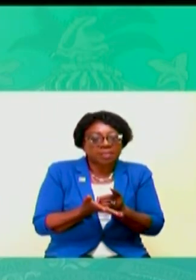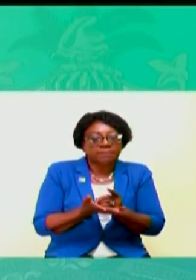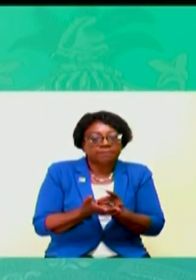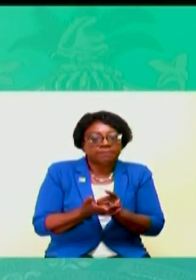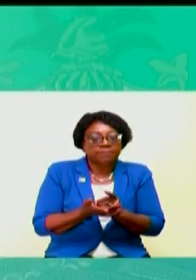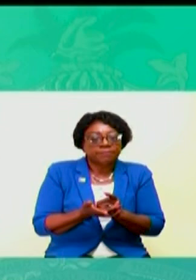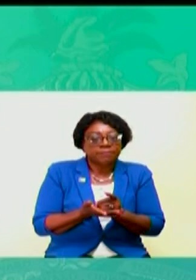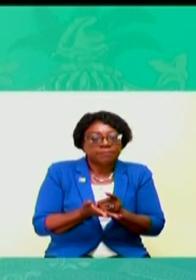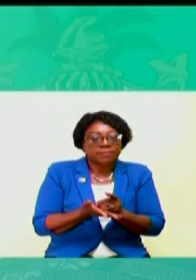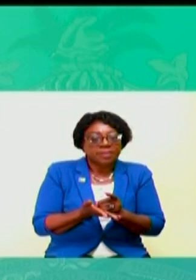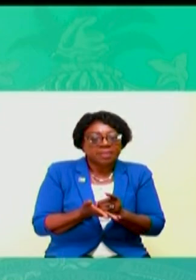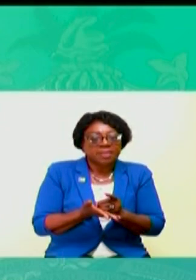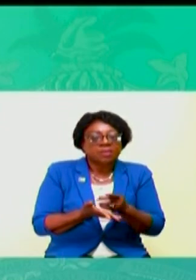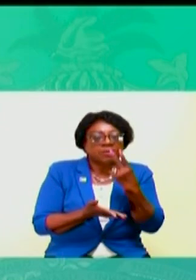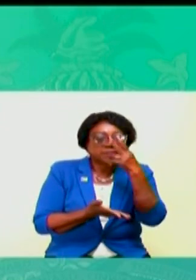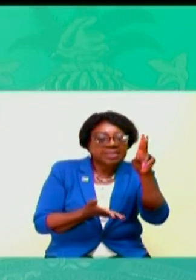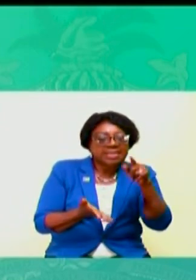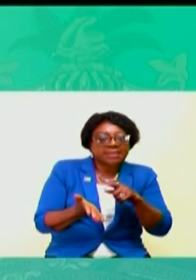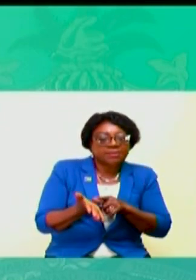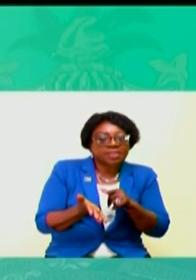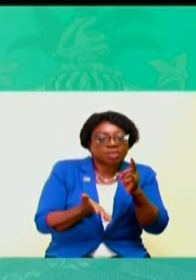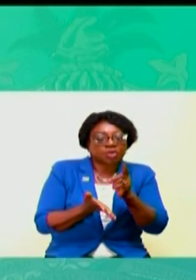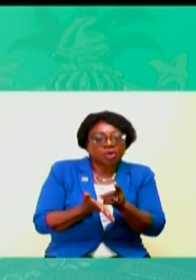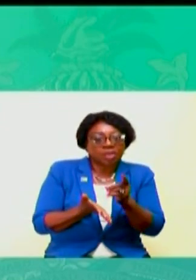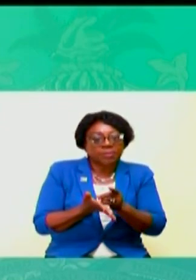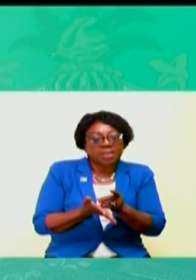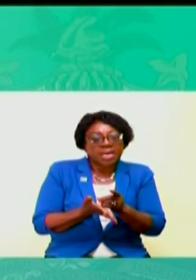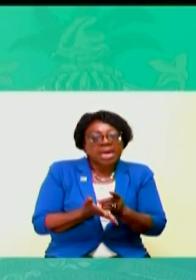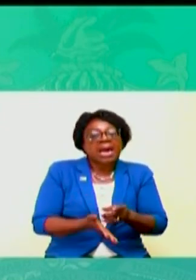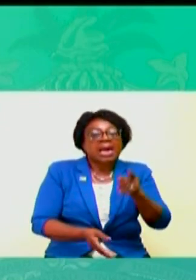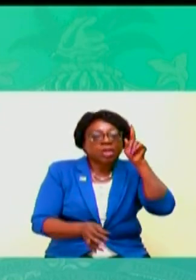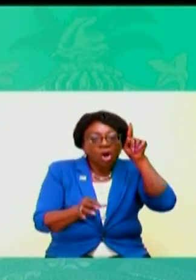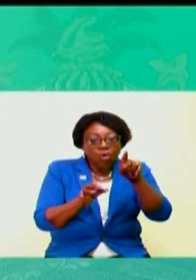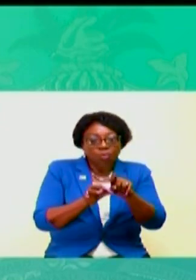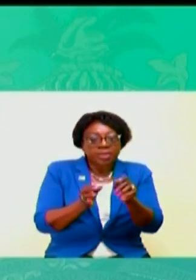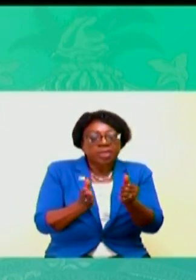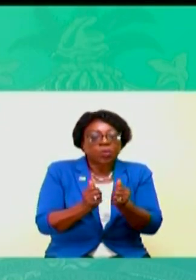Finance to have seen this document and agreed with this.